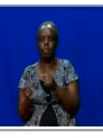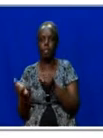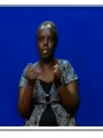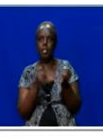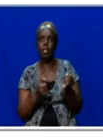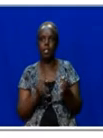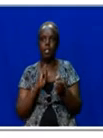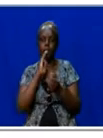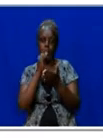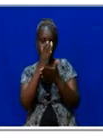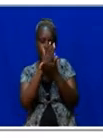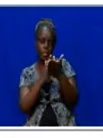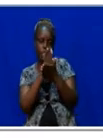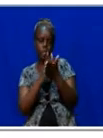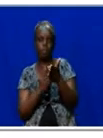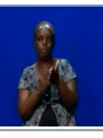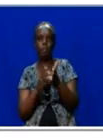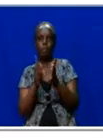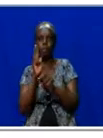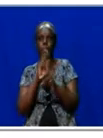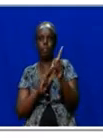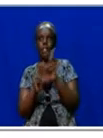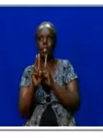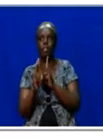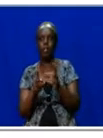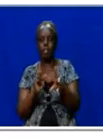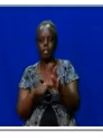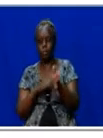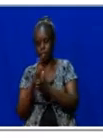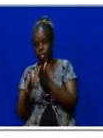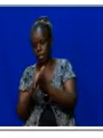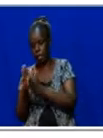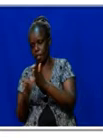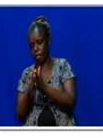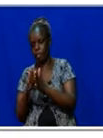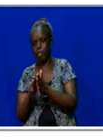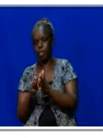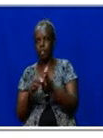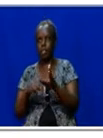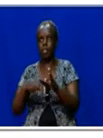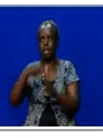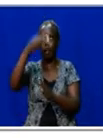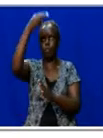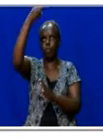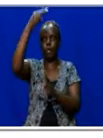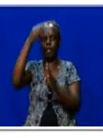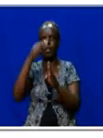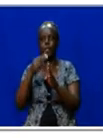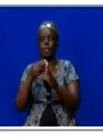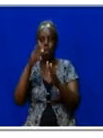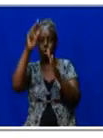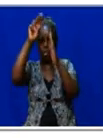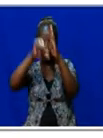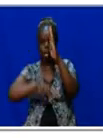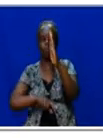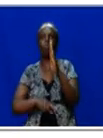Median is the middle data value when the data is arranged in either ascending order or descending